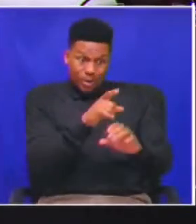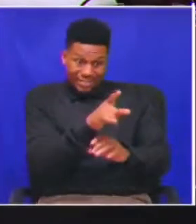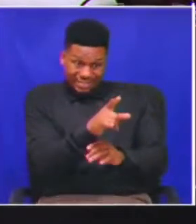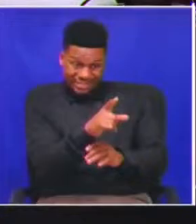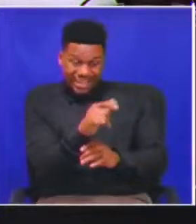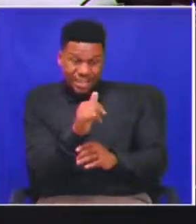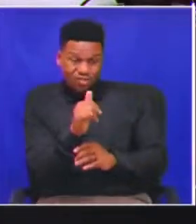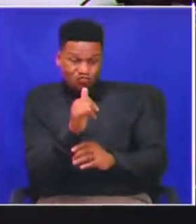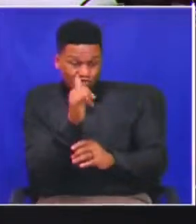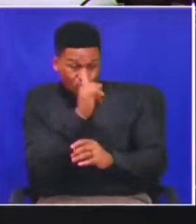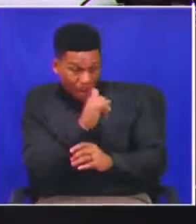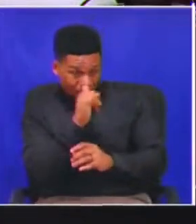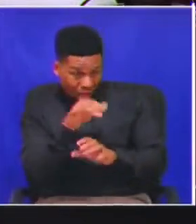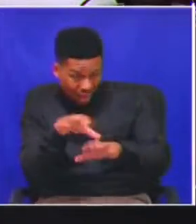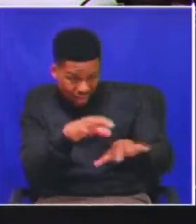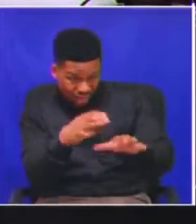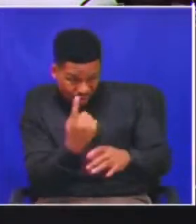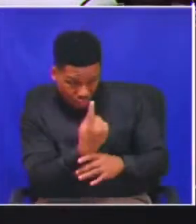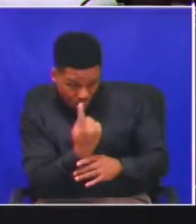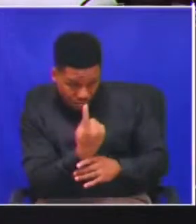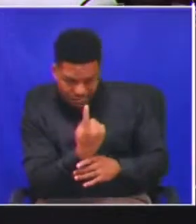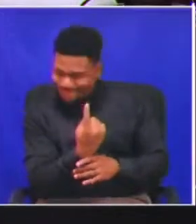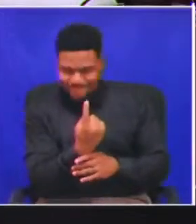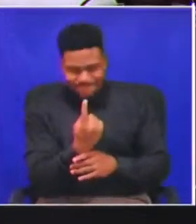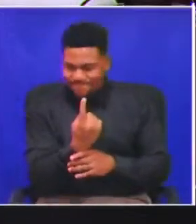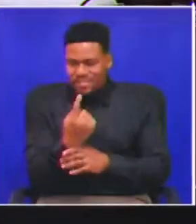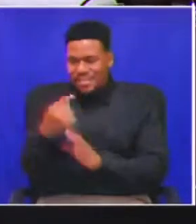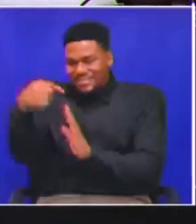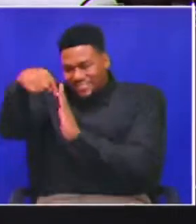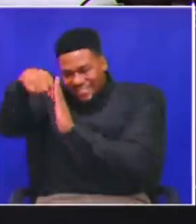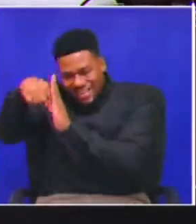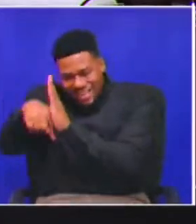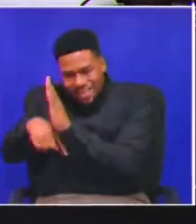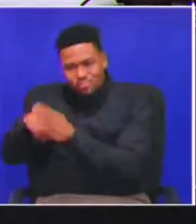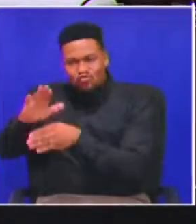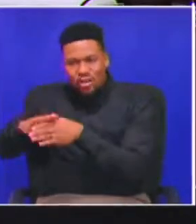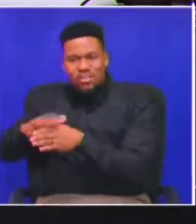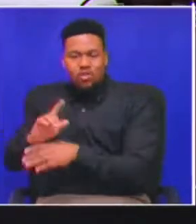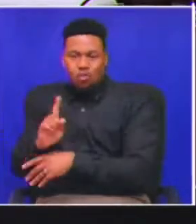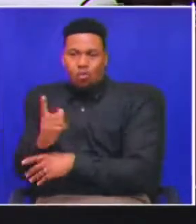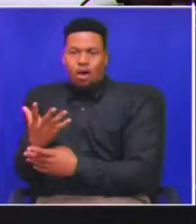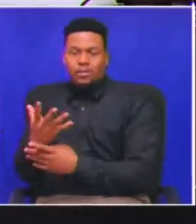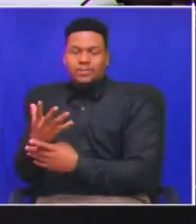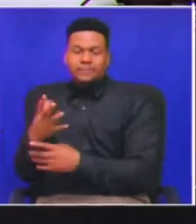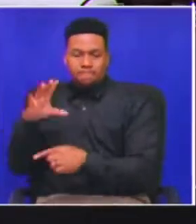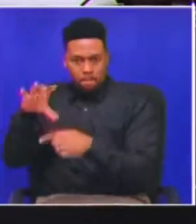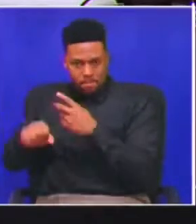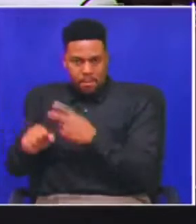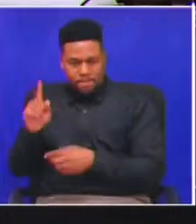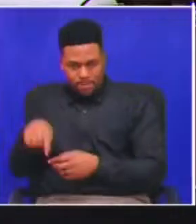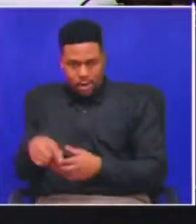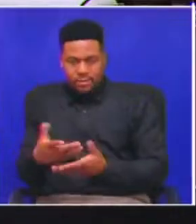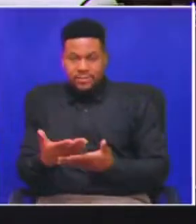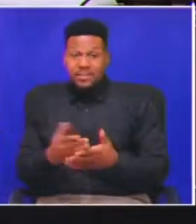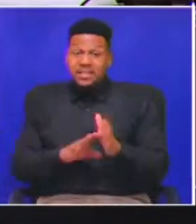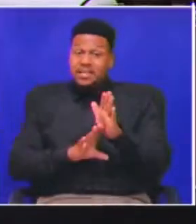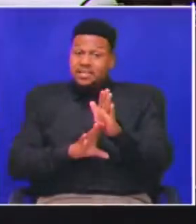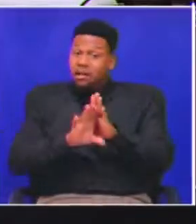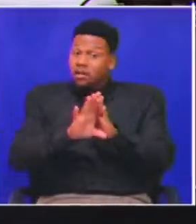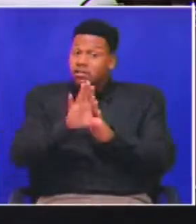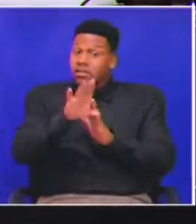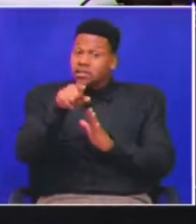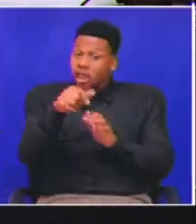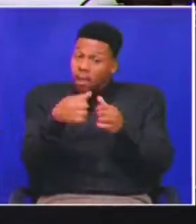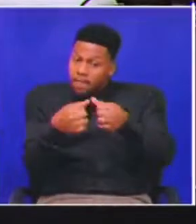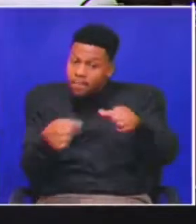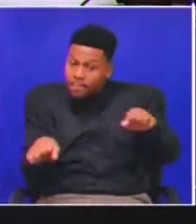causes. How will we be able to measure success? We'll be able to measure success when we see economic growth, more